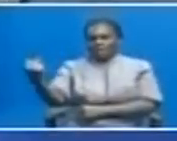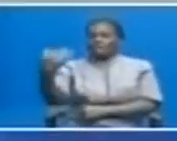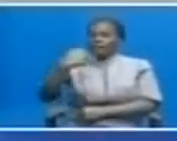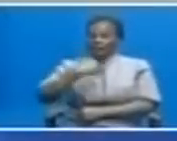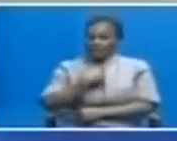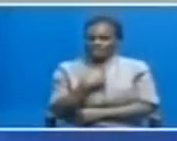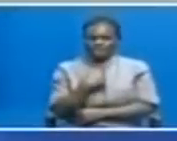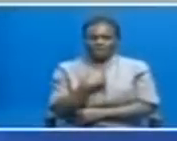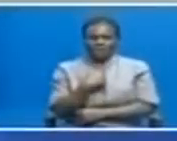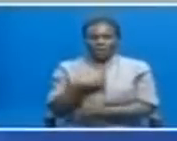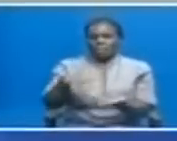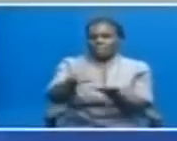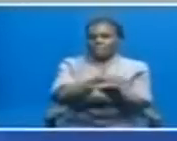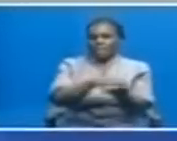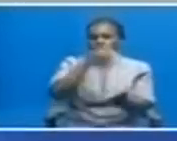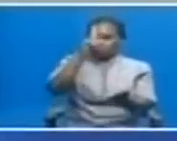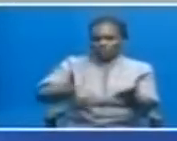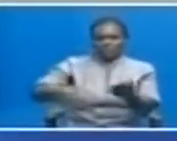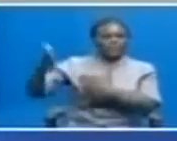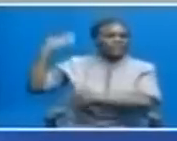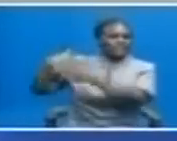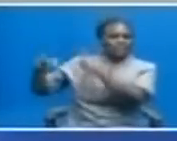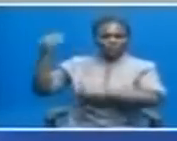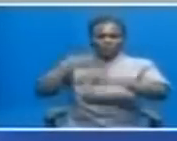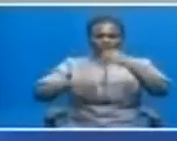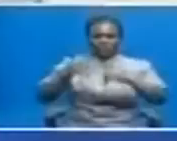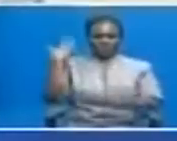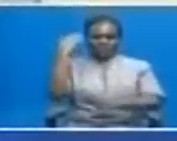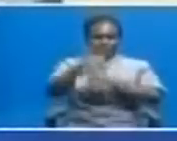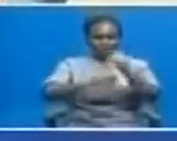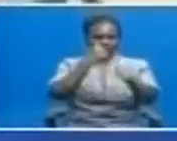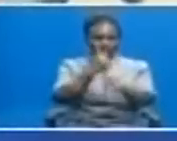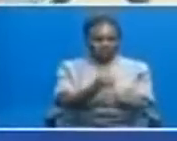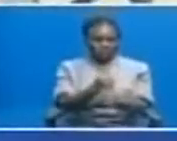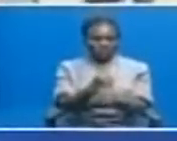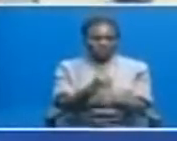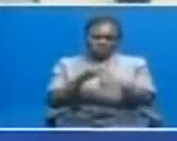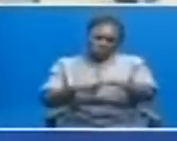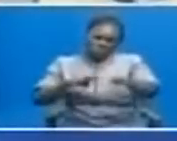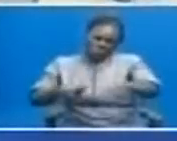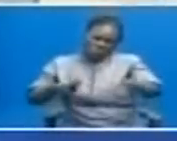this based on the previous elections that we had last year. There was trainers' queues.